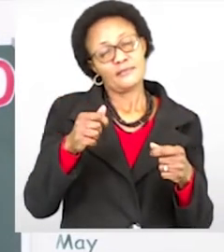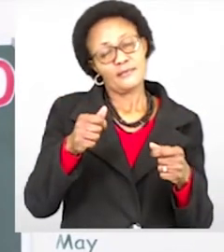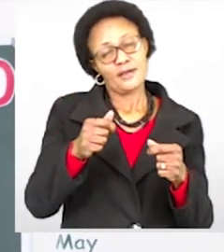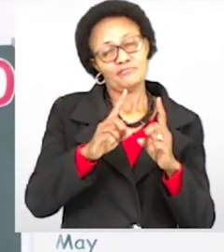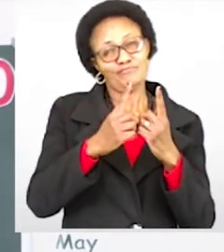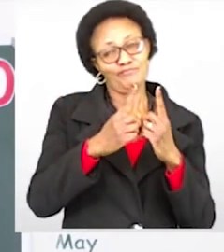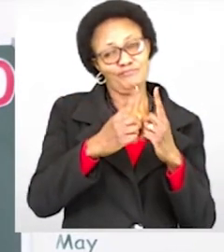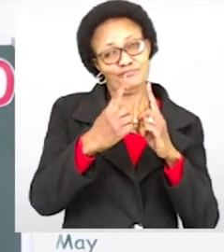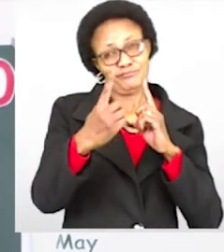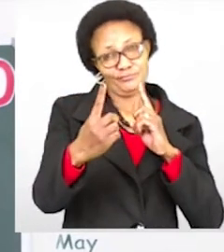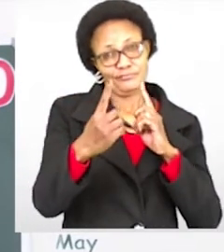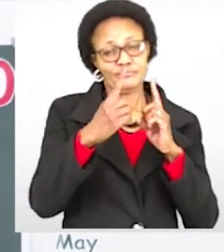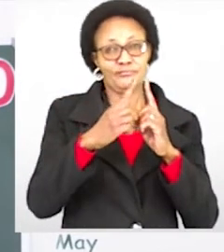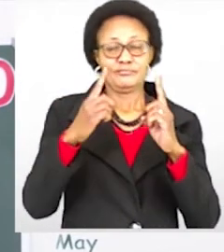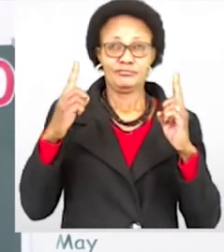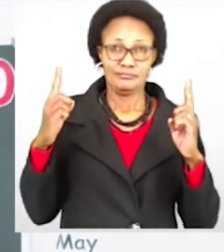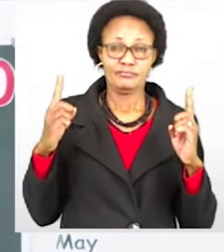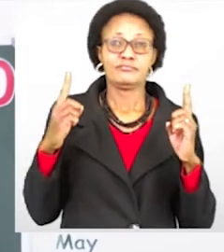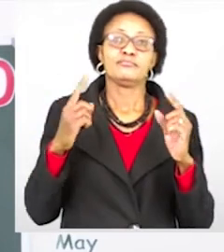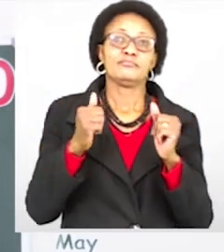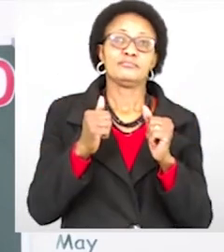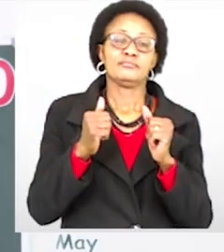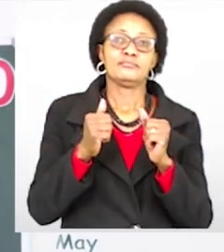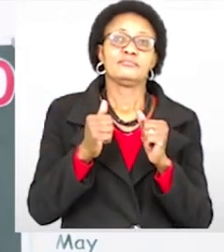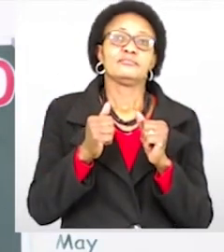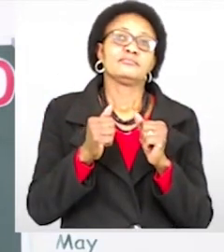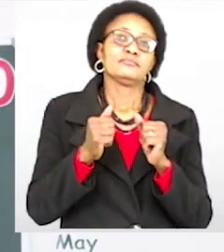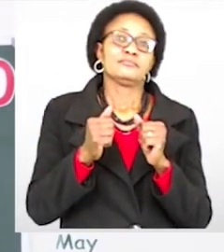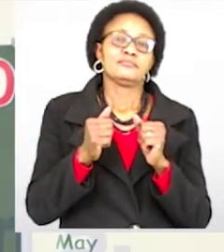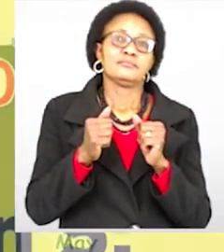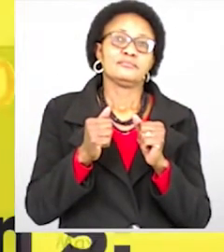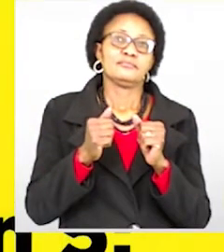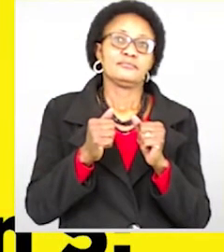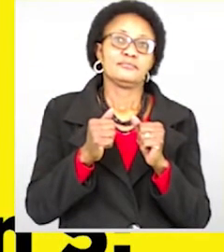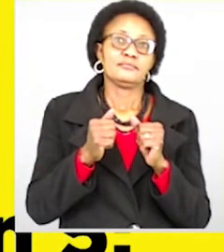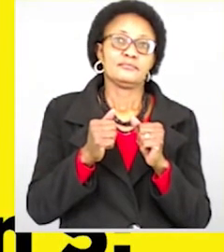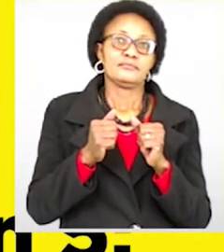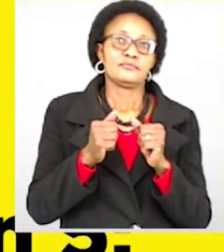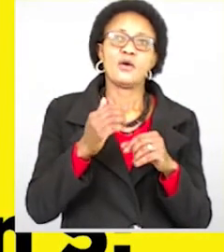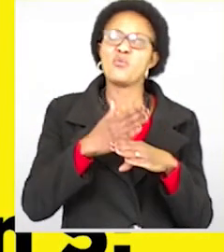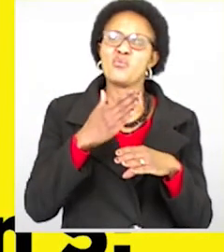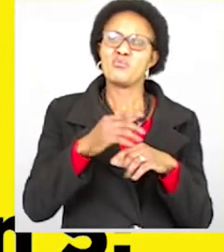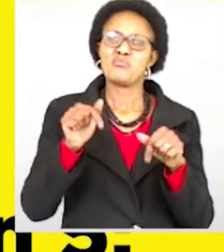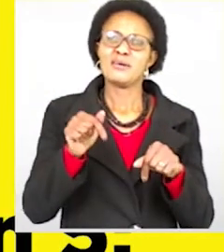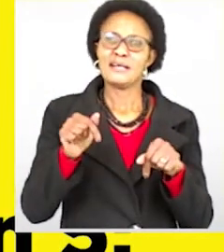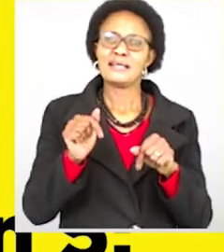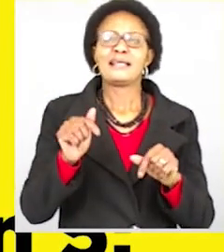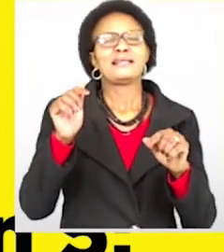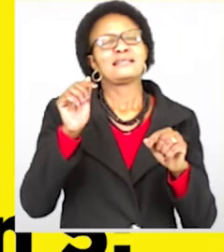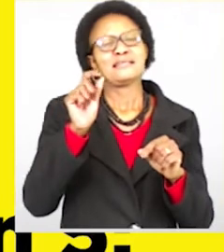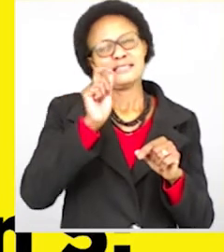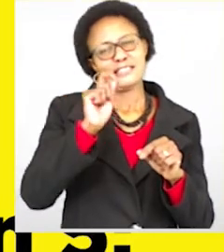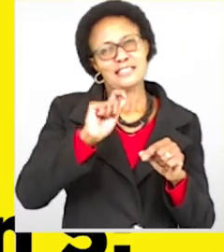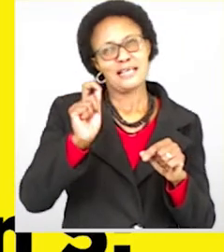social distancing as well, in front and beside you. Good job! Our lesson